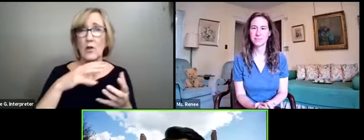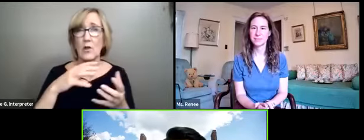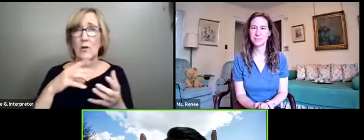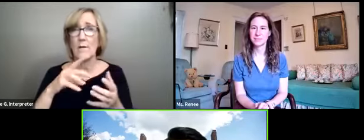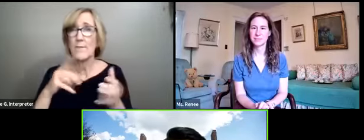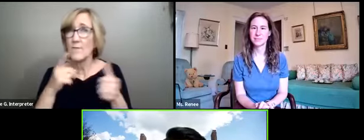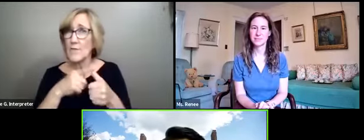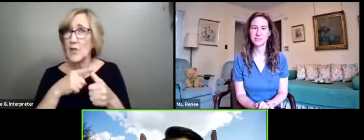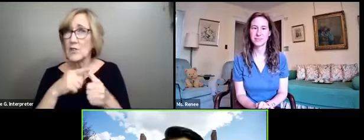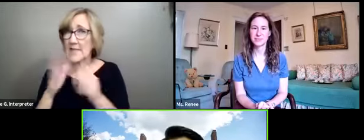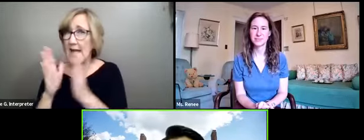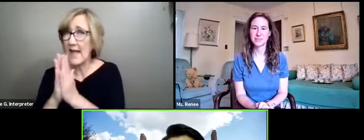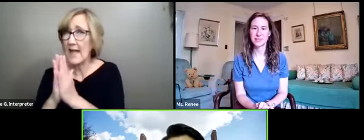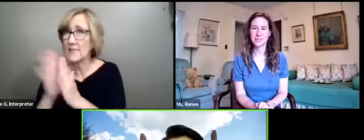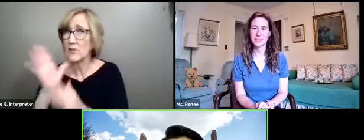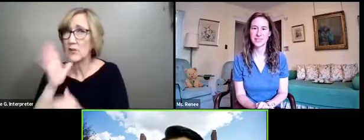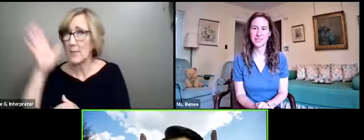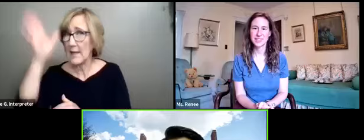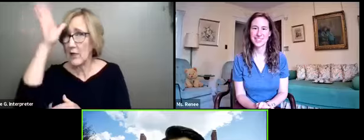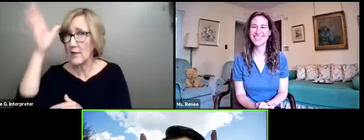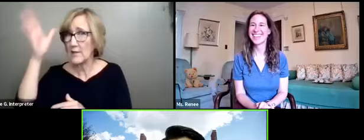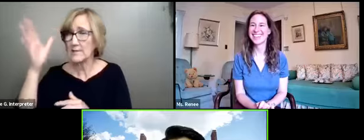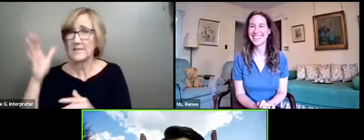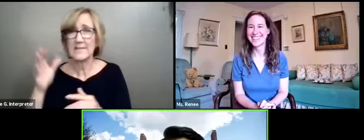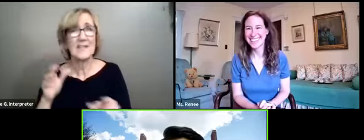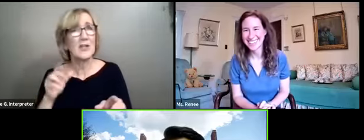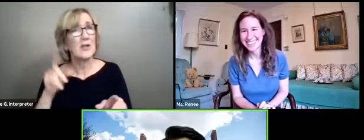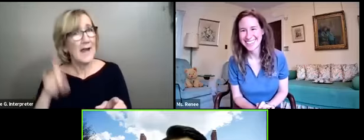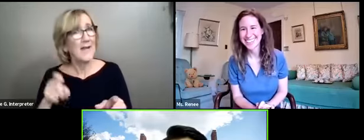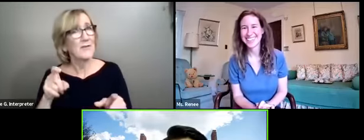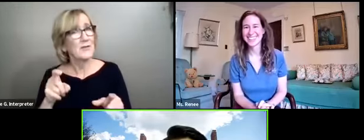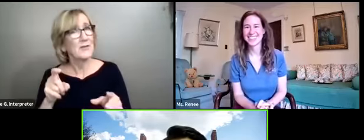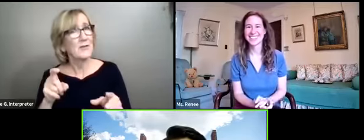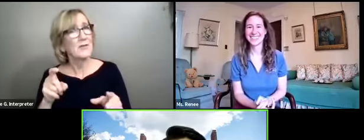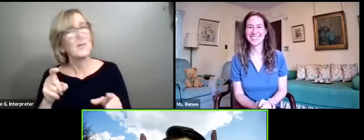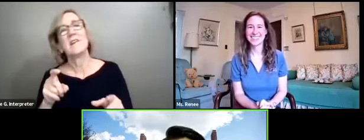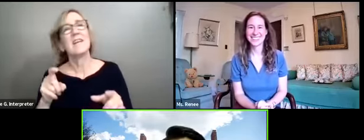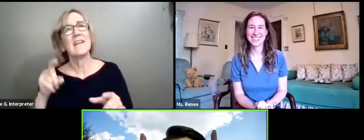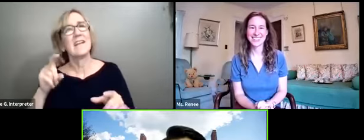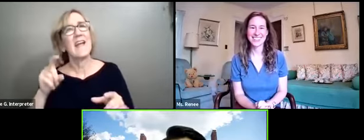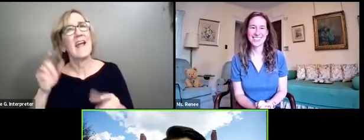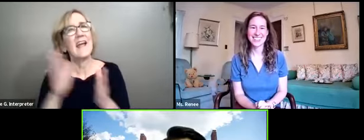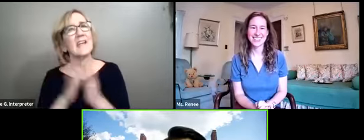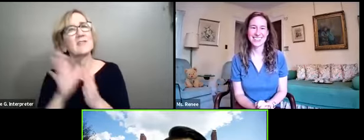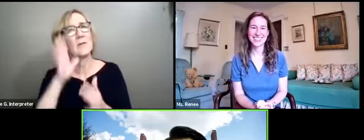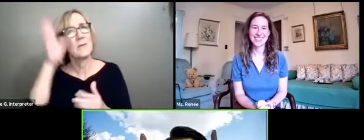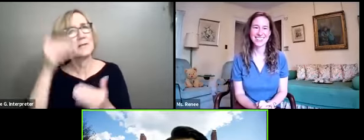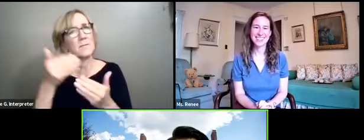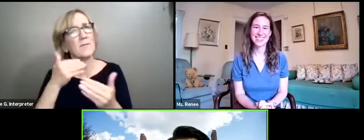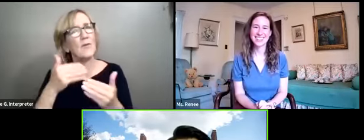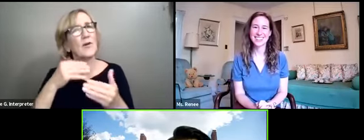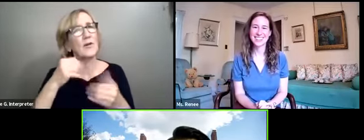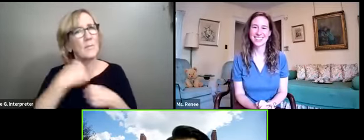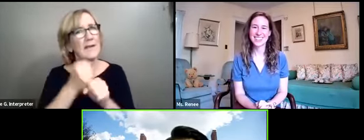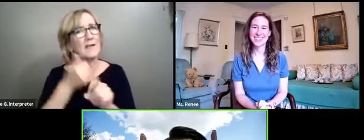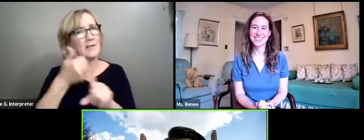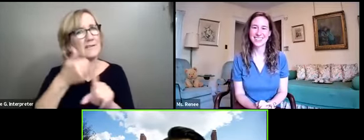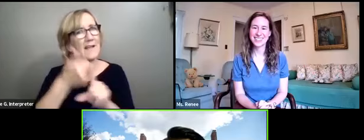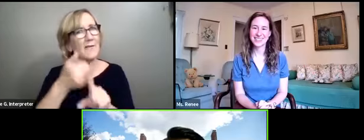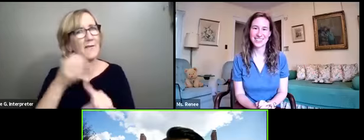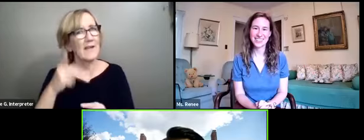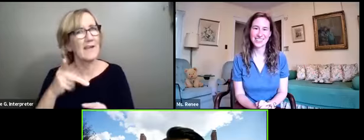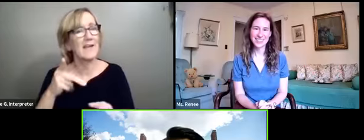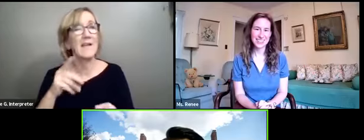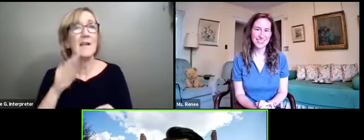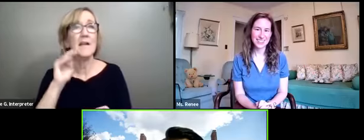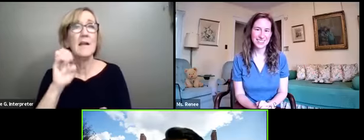do any chemical. No chemistry without the parents, a little conversation before that. So, all right, well, Megan is